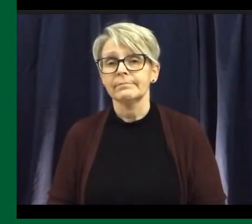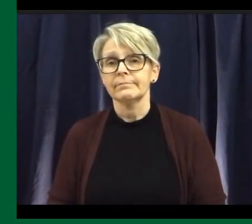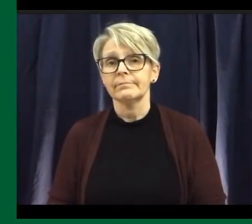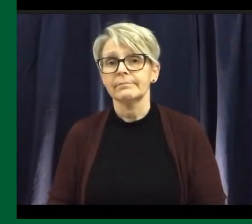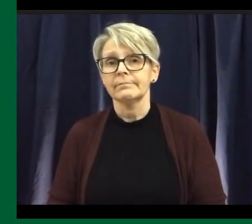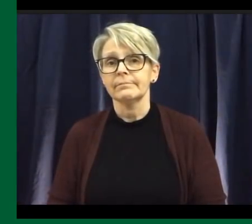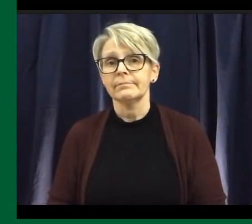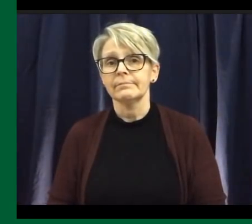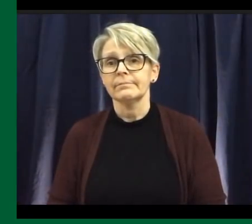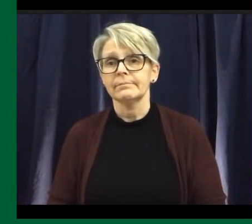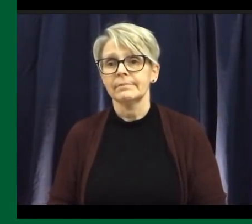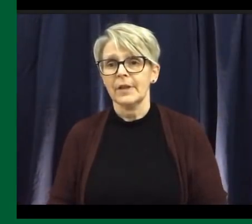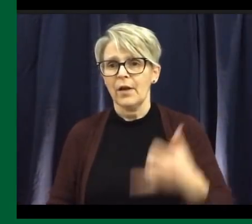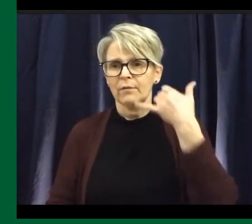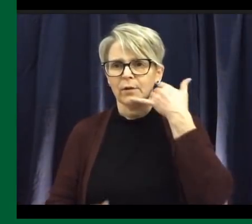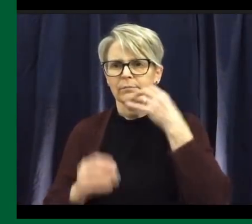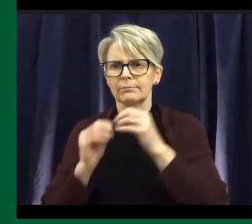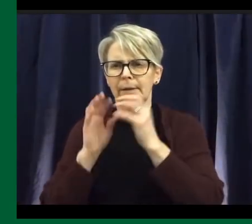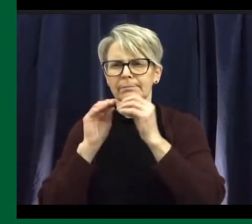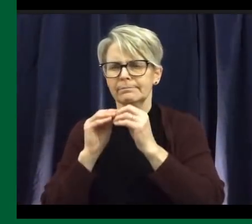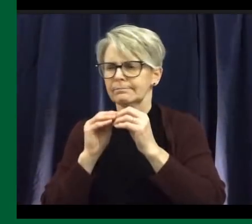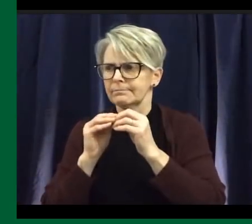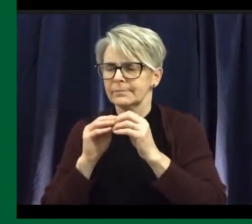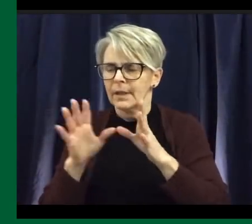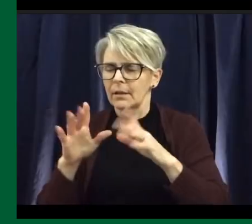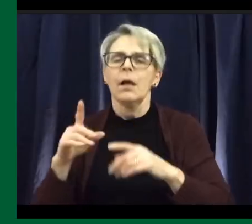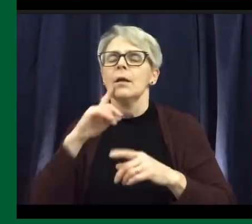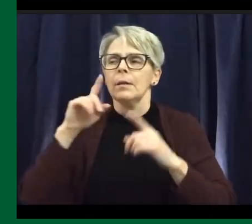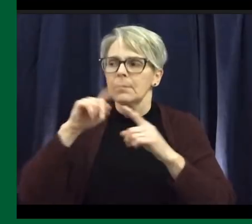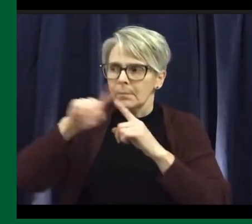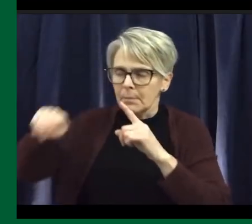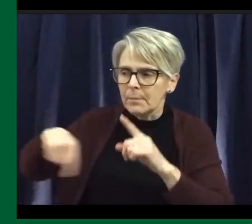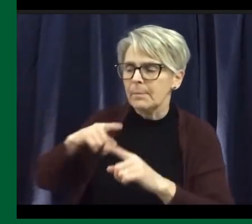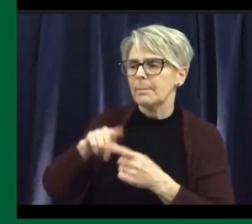I think we're good. Okay, we'll circle back to see if